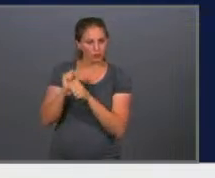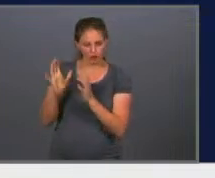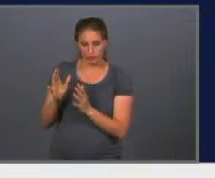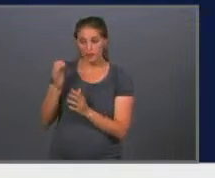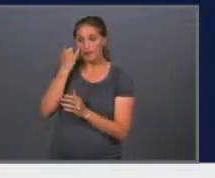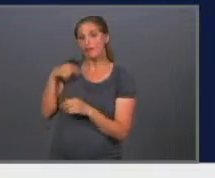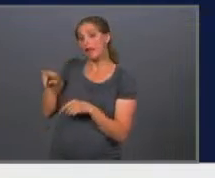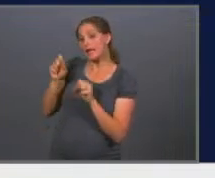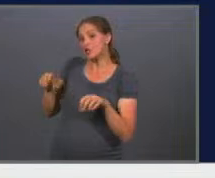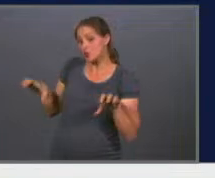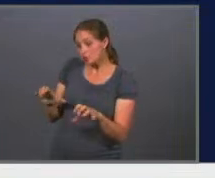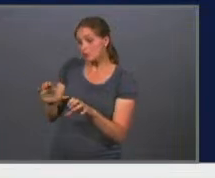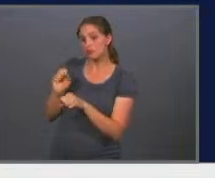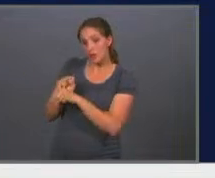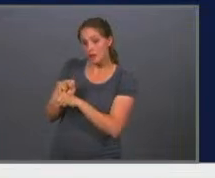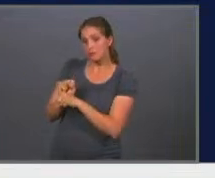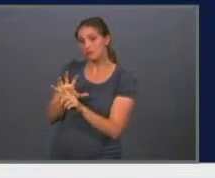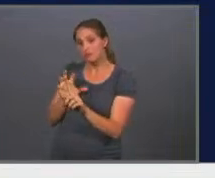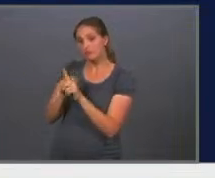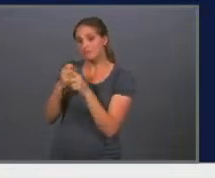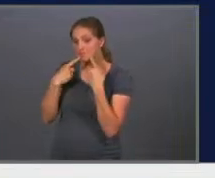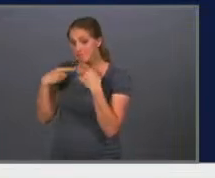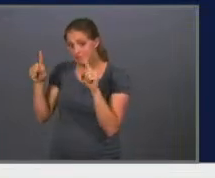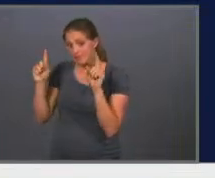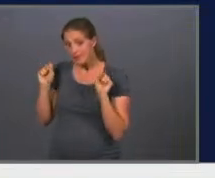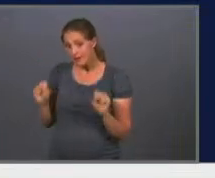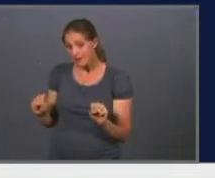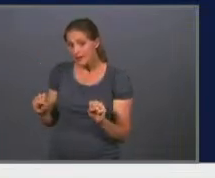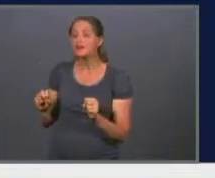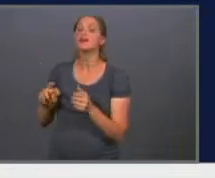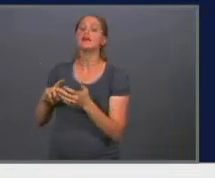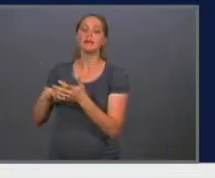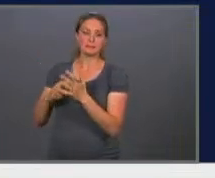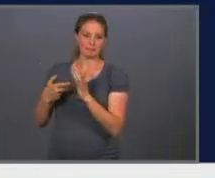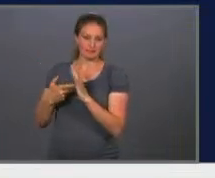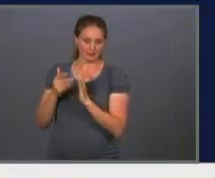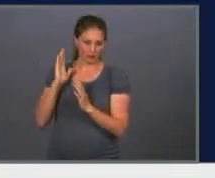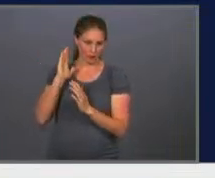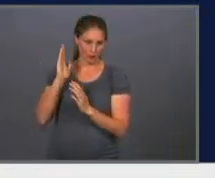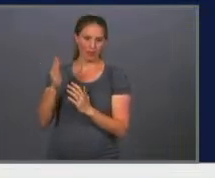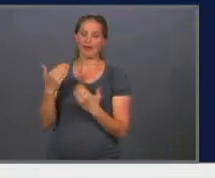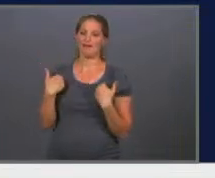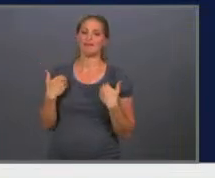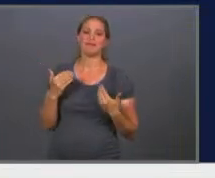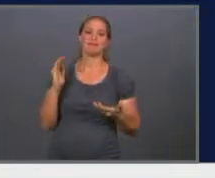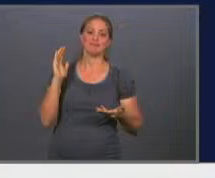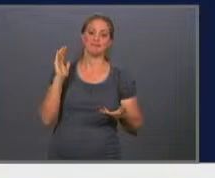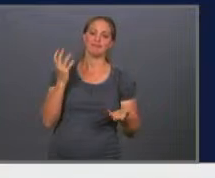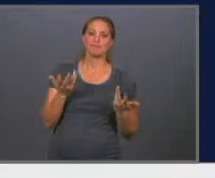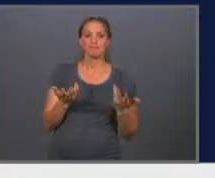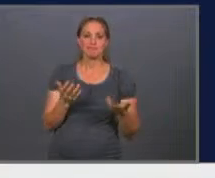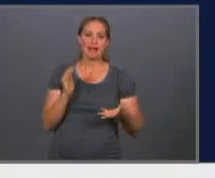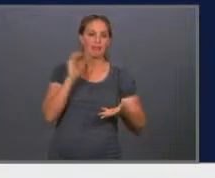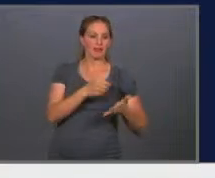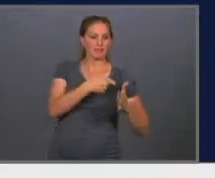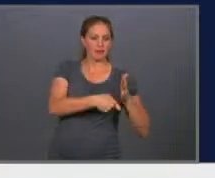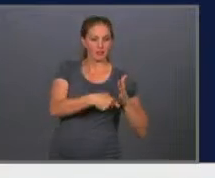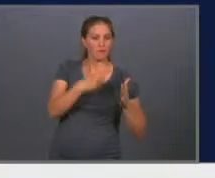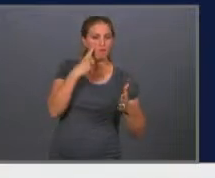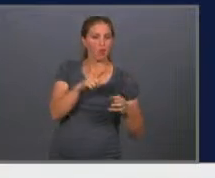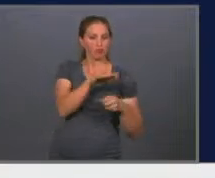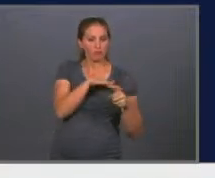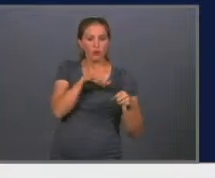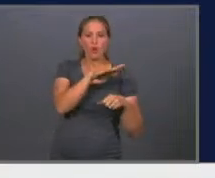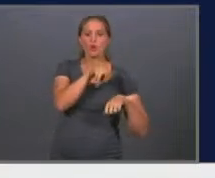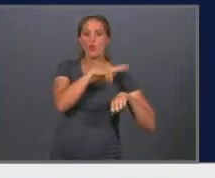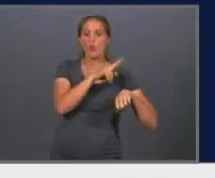job effectively, and that then that will be that much less taxes that the average person will have to